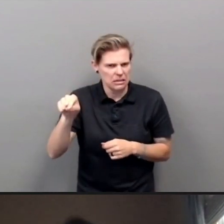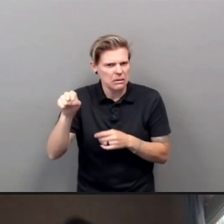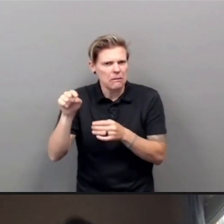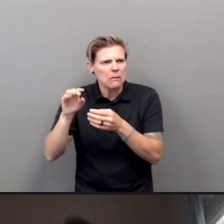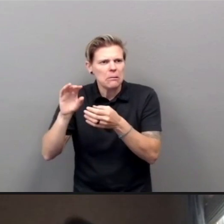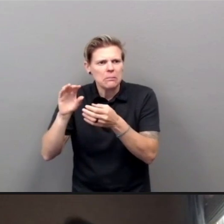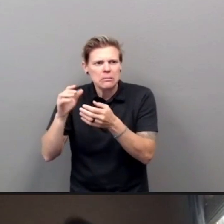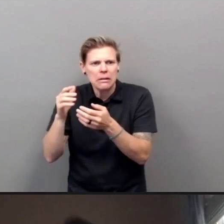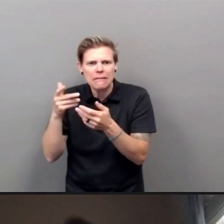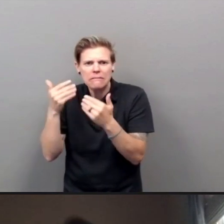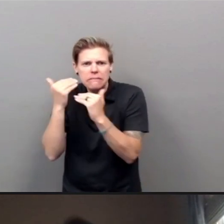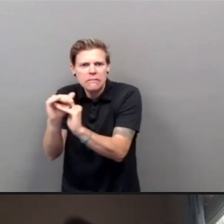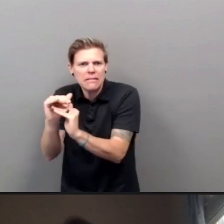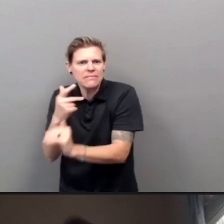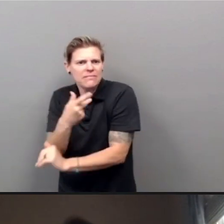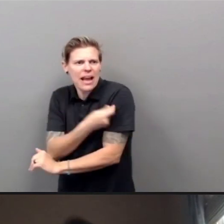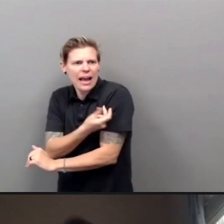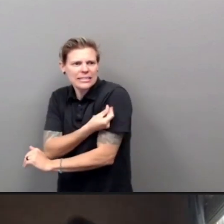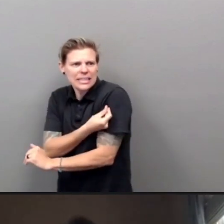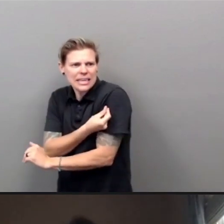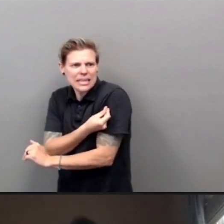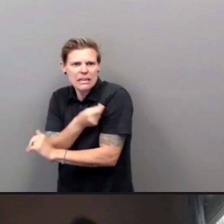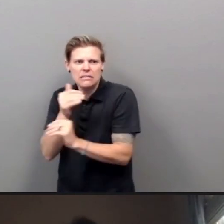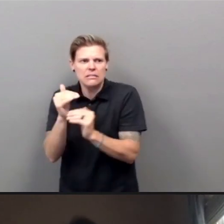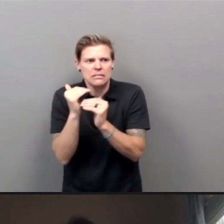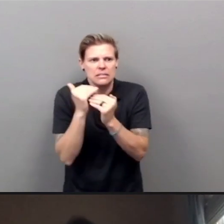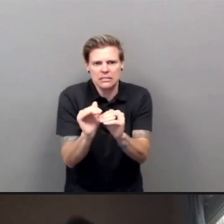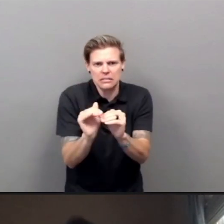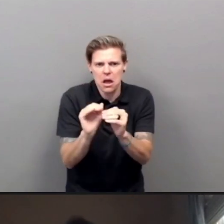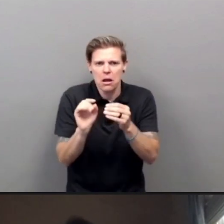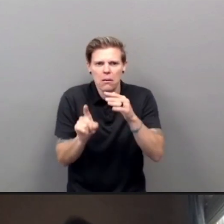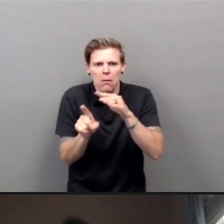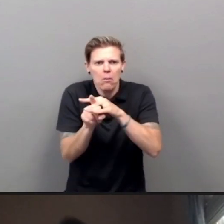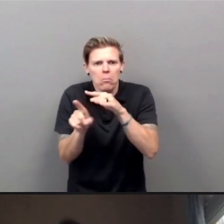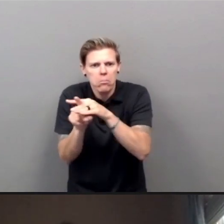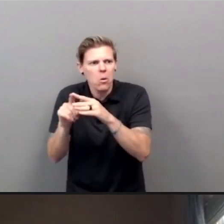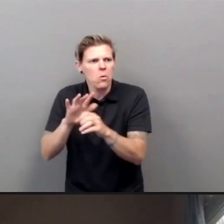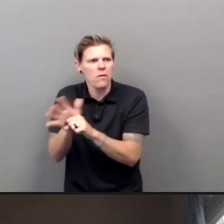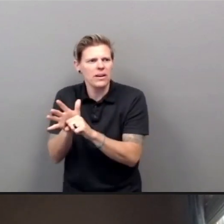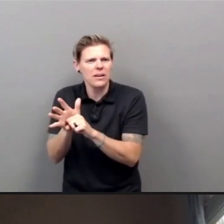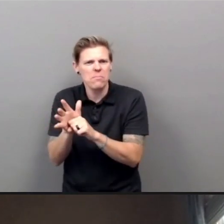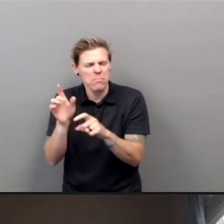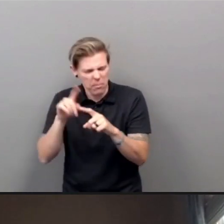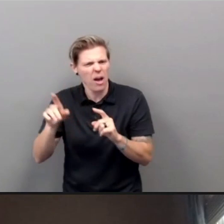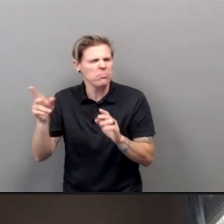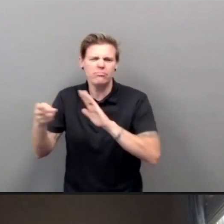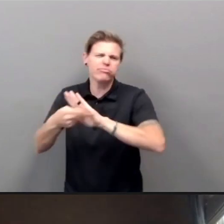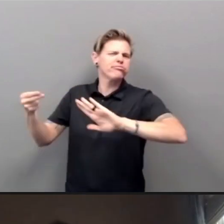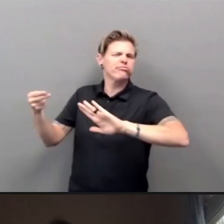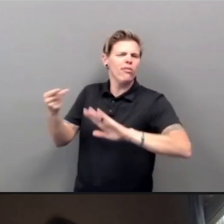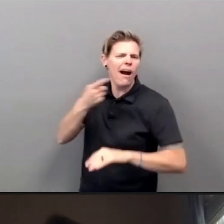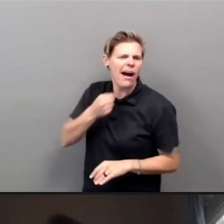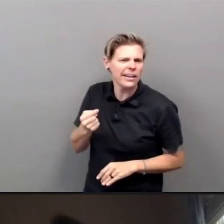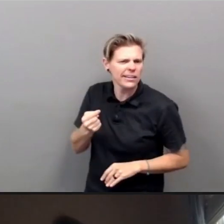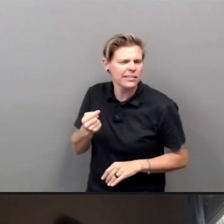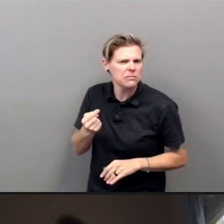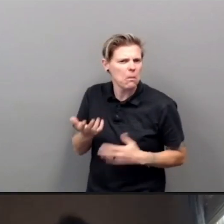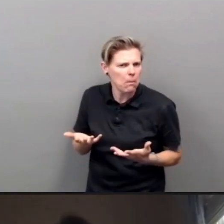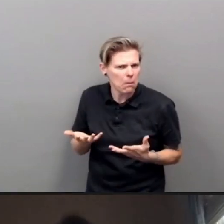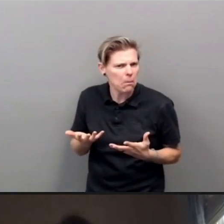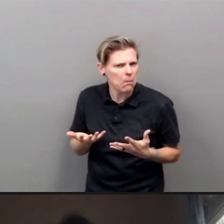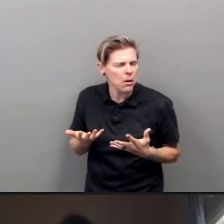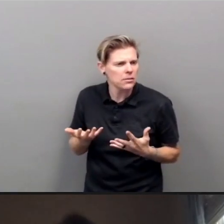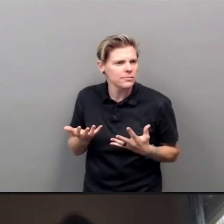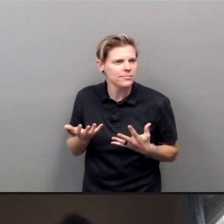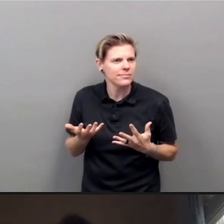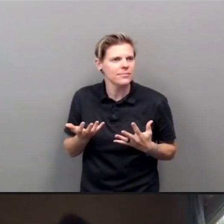the context of other counties, and yet it is also in the red. I'm just trying to kind of understand how to read that as a through line, or if one even